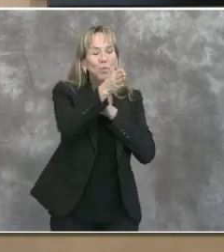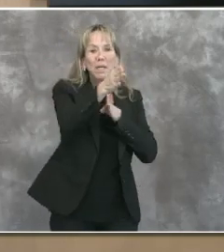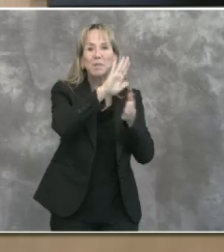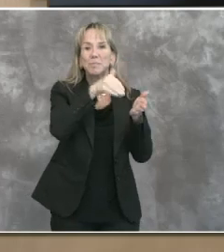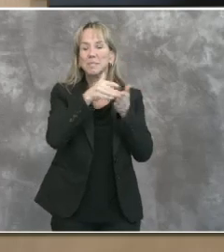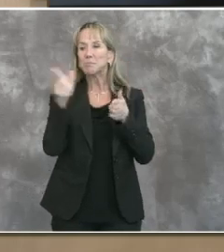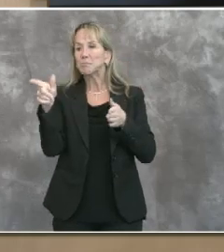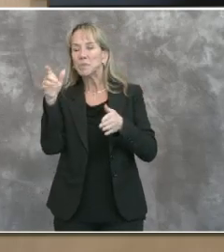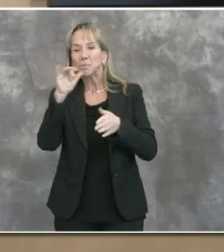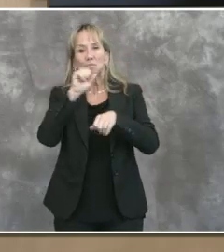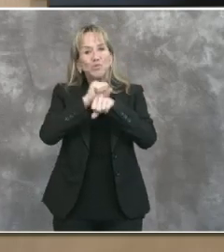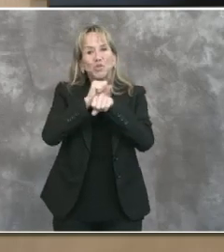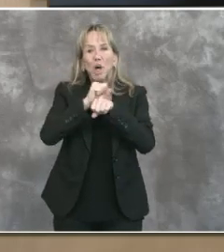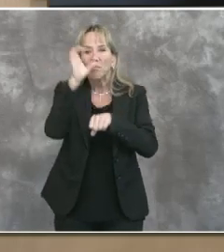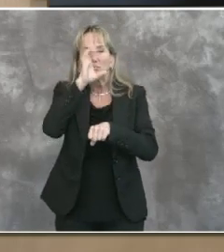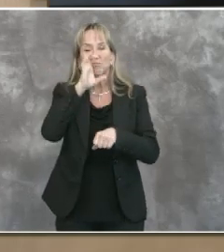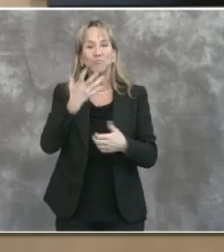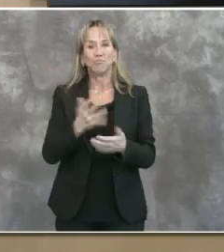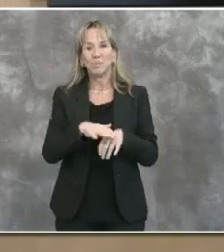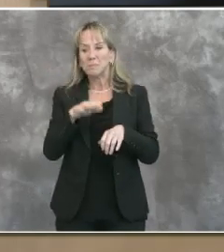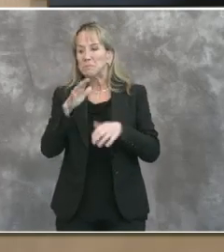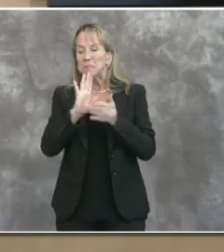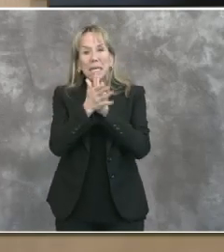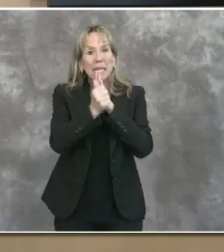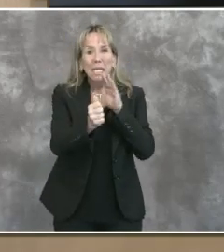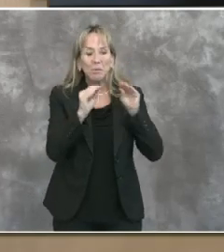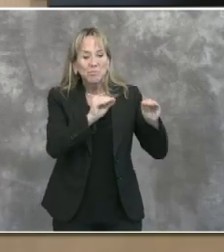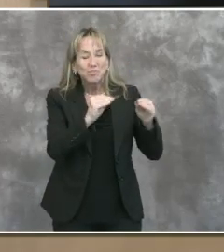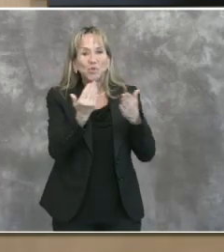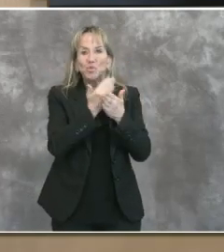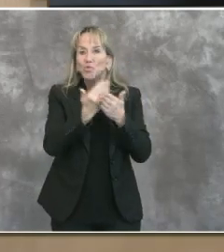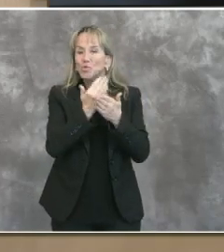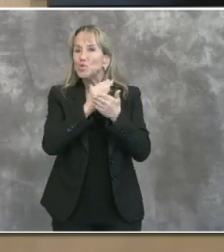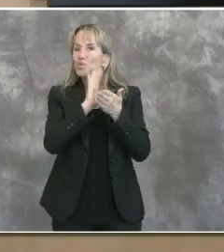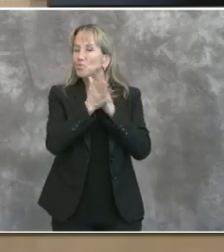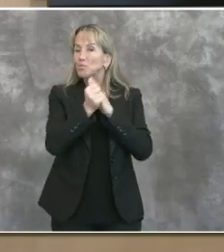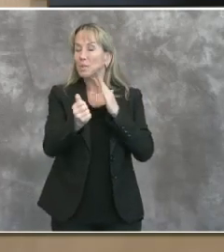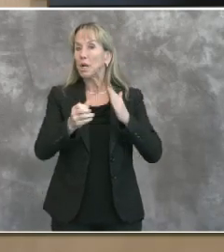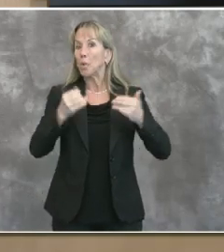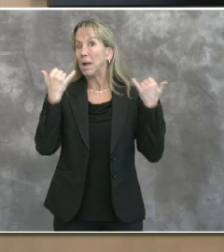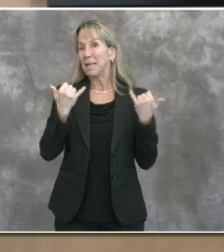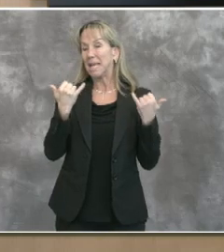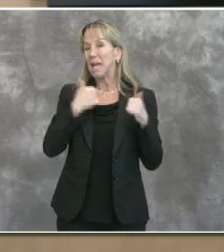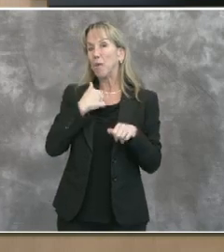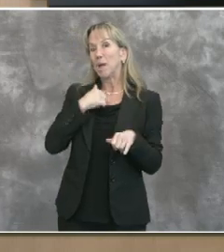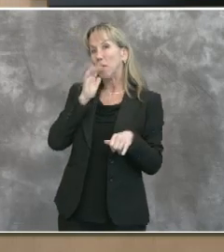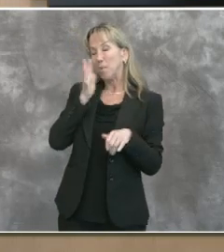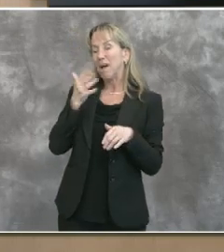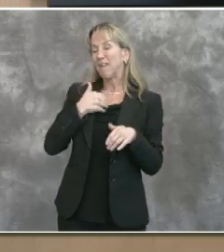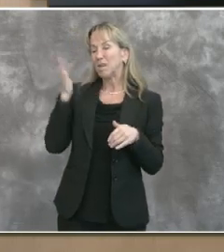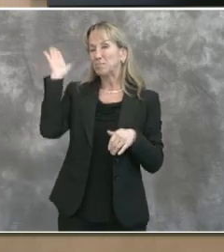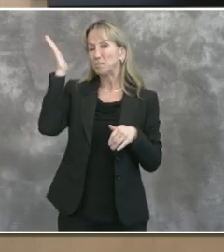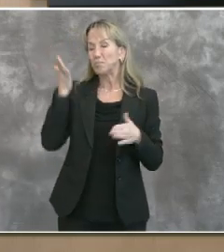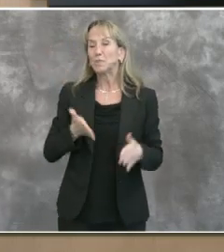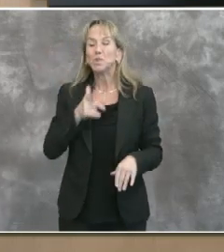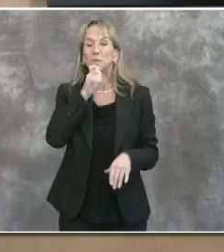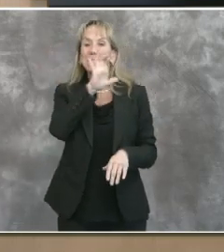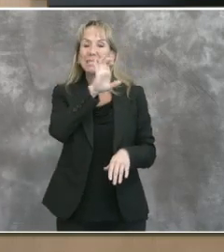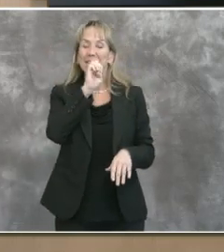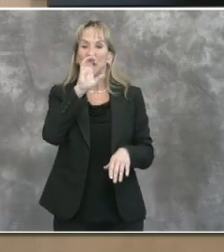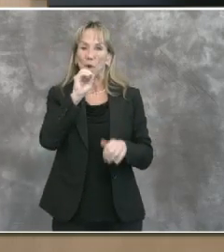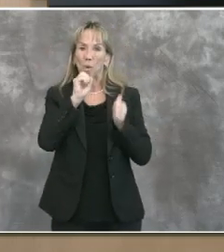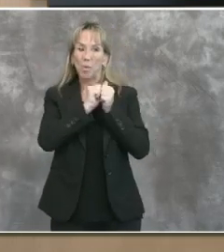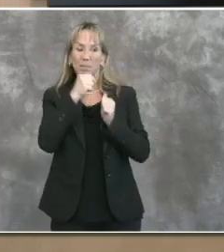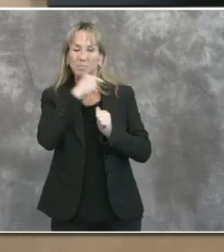skills development, and training resources. Today we're going to hear from Peter Kallstrom. He's the CEO of the San Diego Workforce